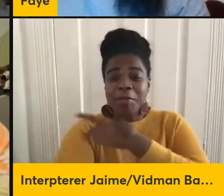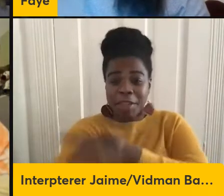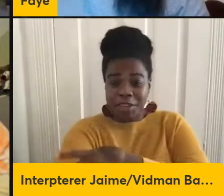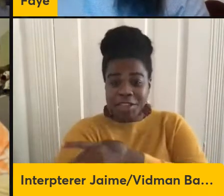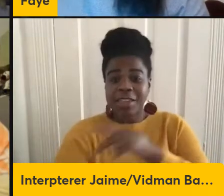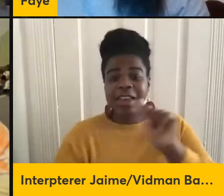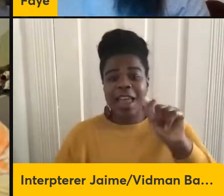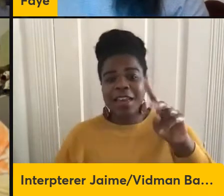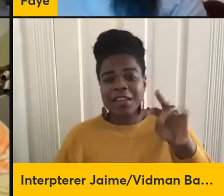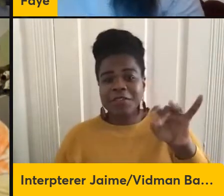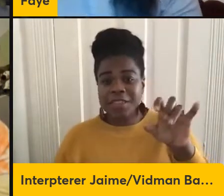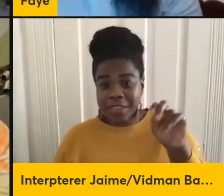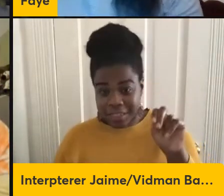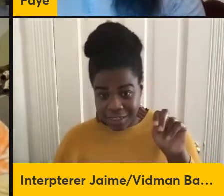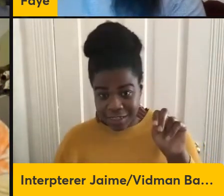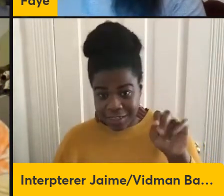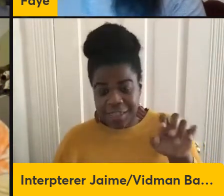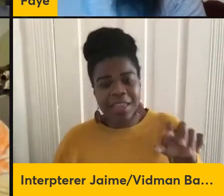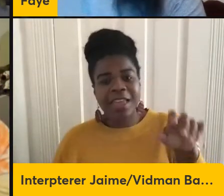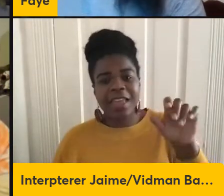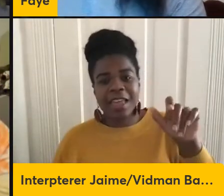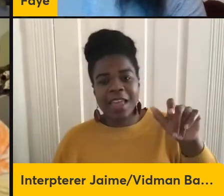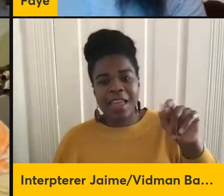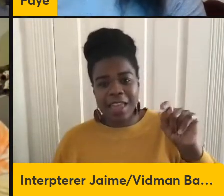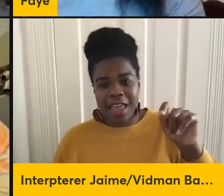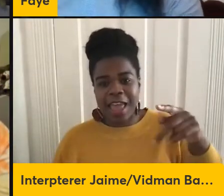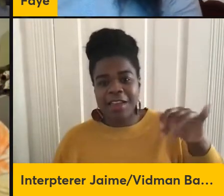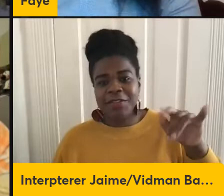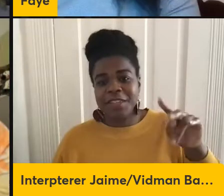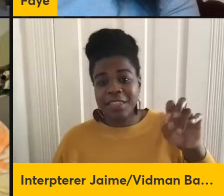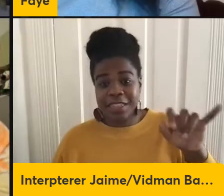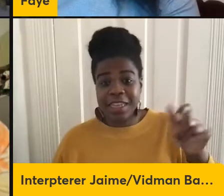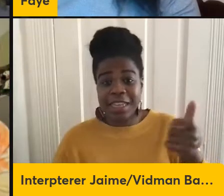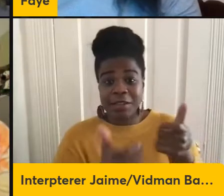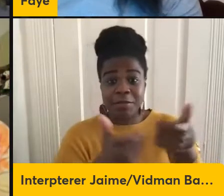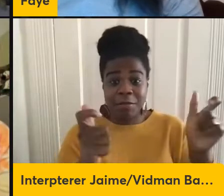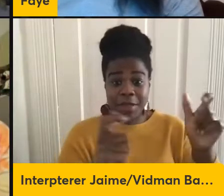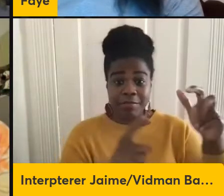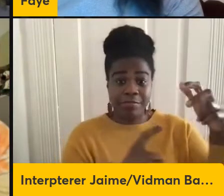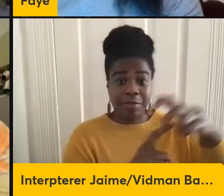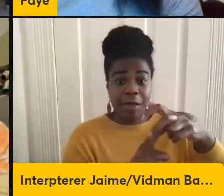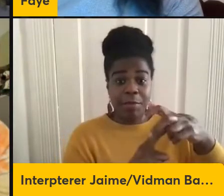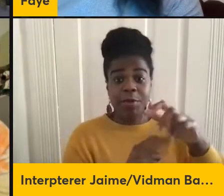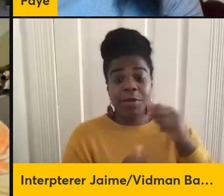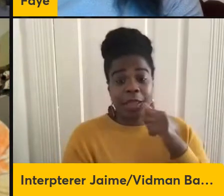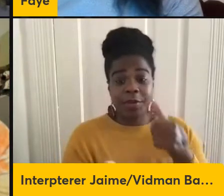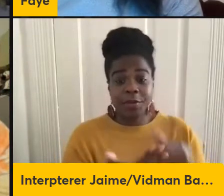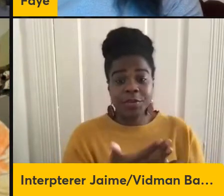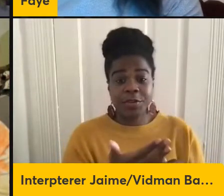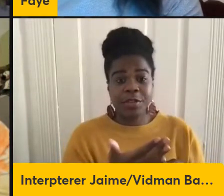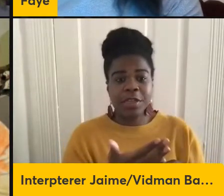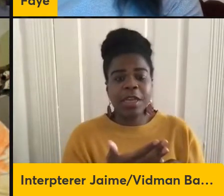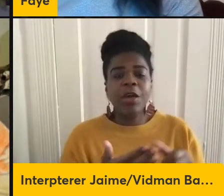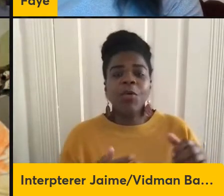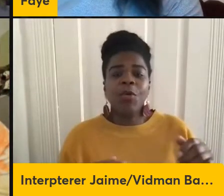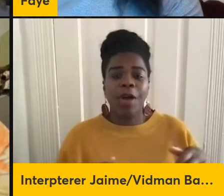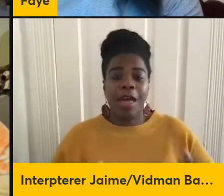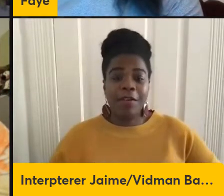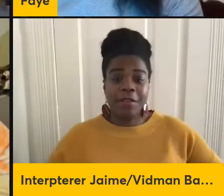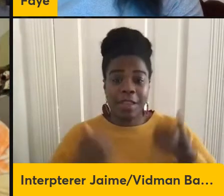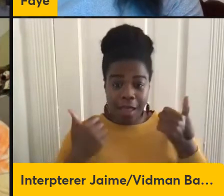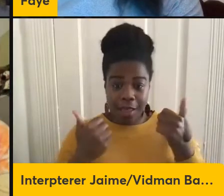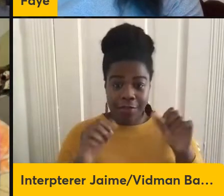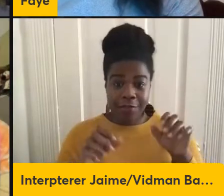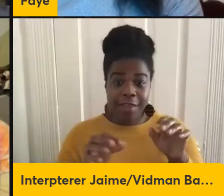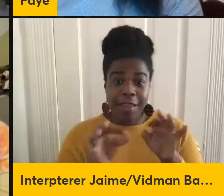each word capitalized for accessibility purposes. We will have live captions and